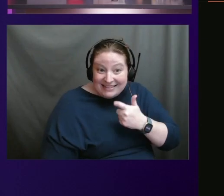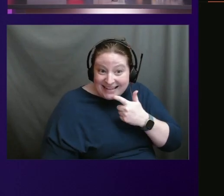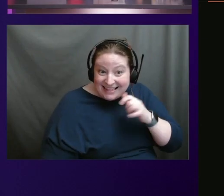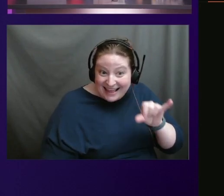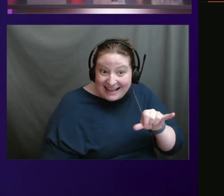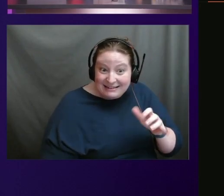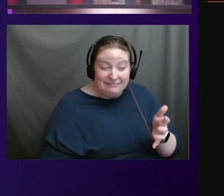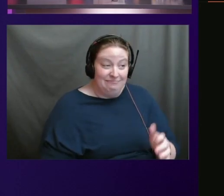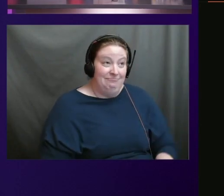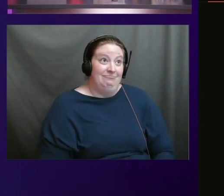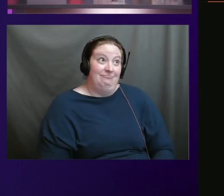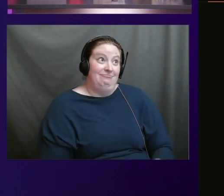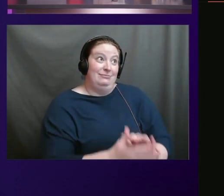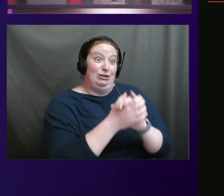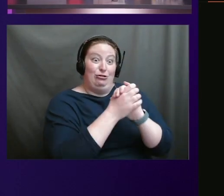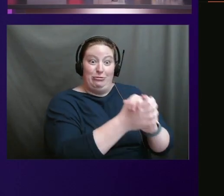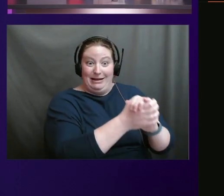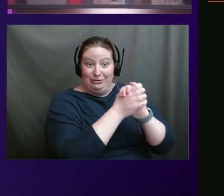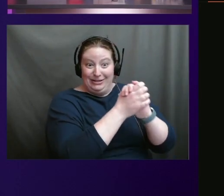congratulations.